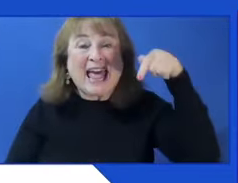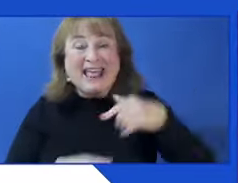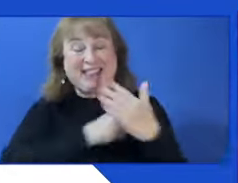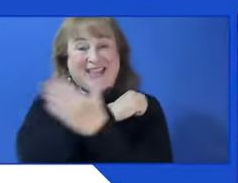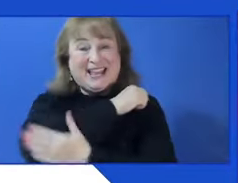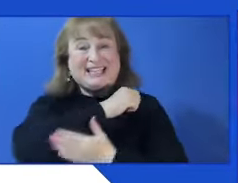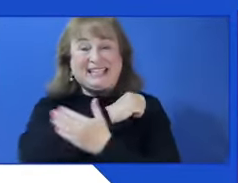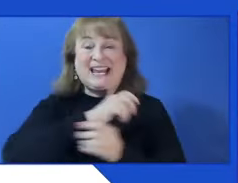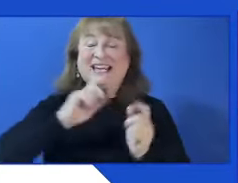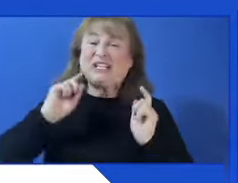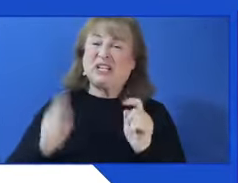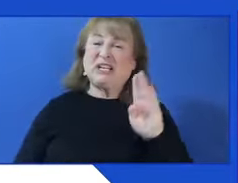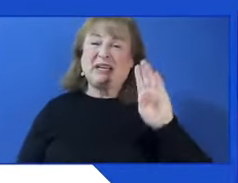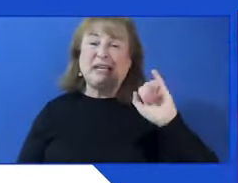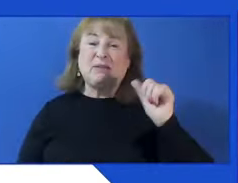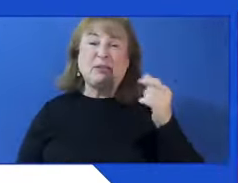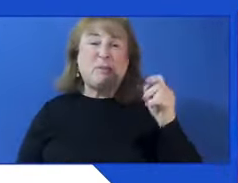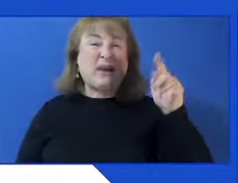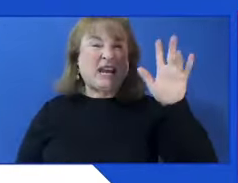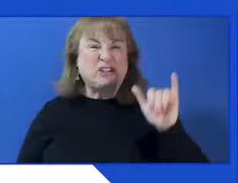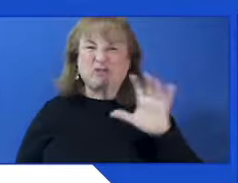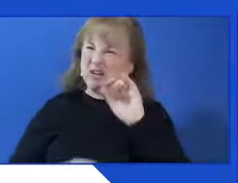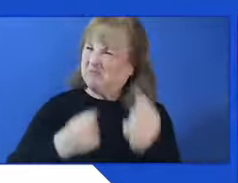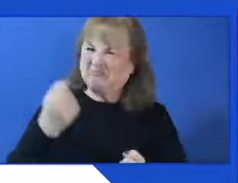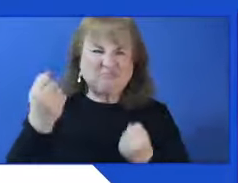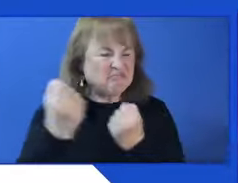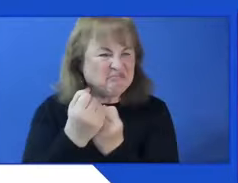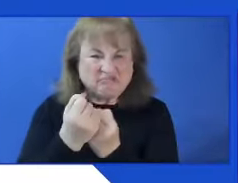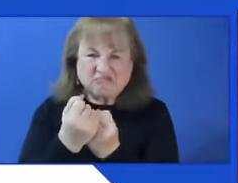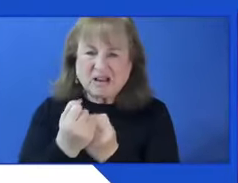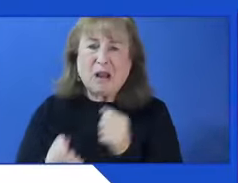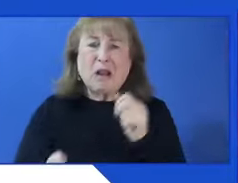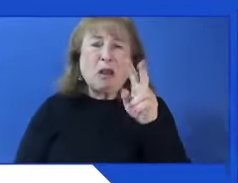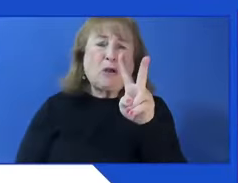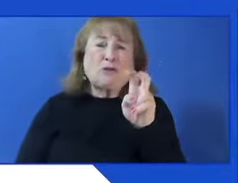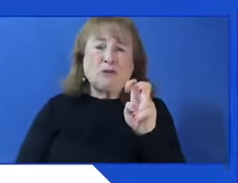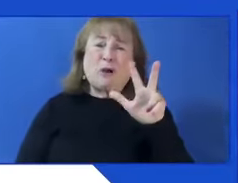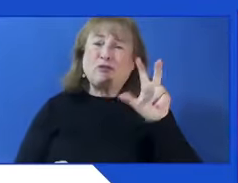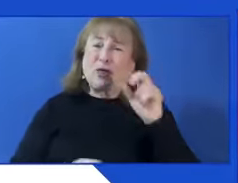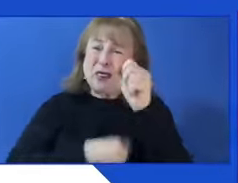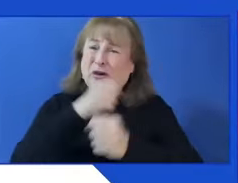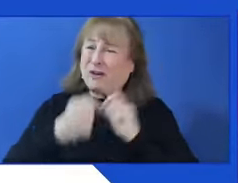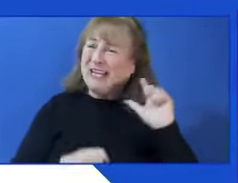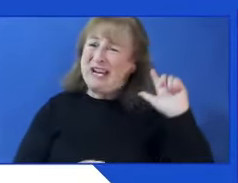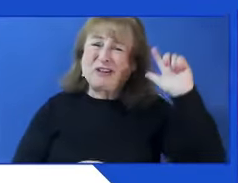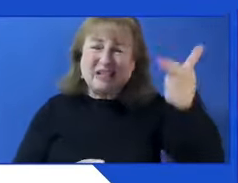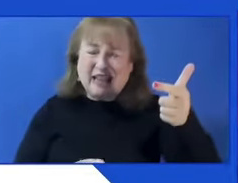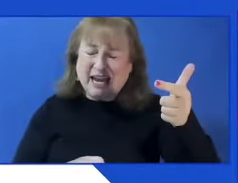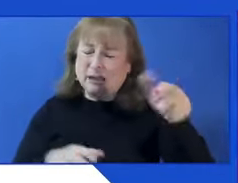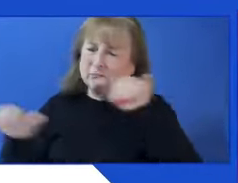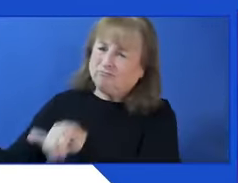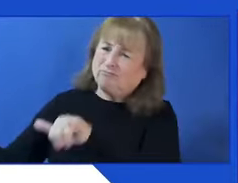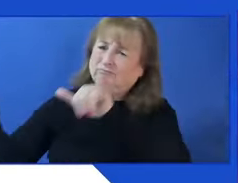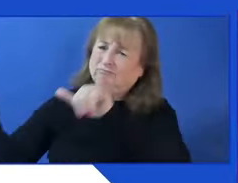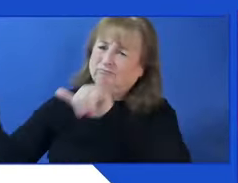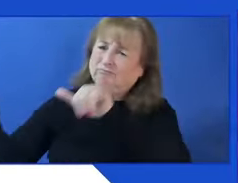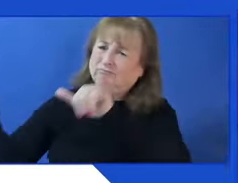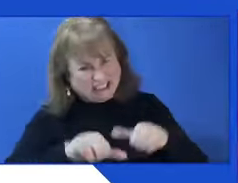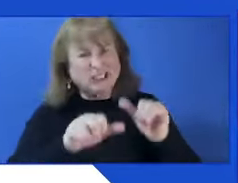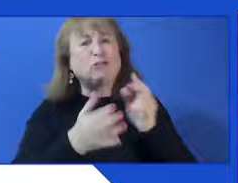gives bigotry no sanction. And 230 years later, that still holds